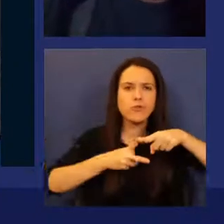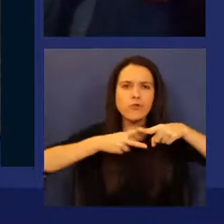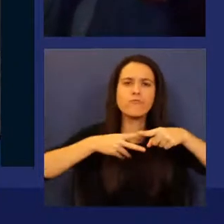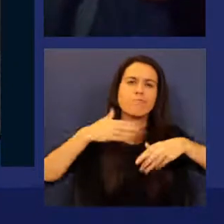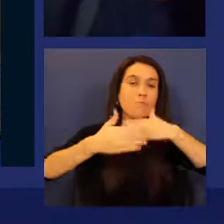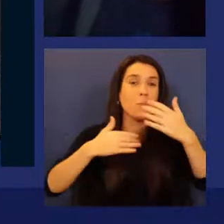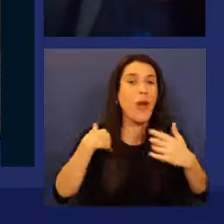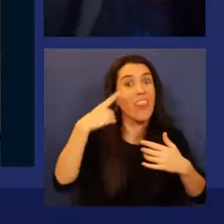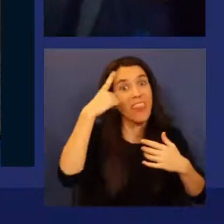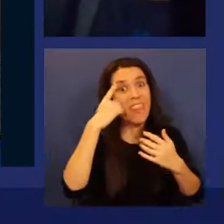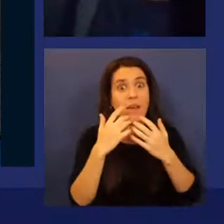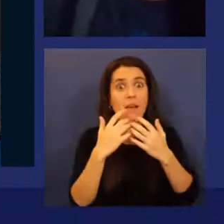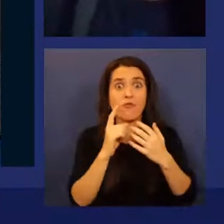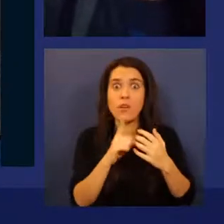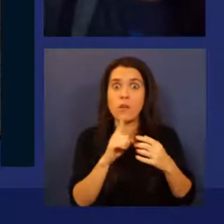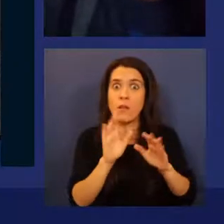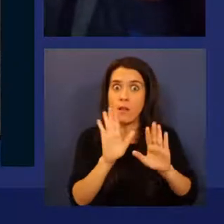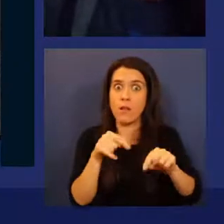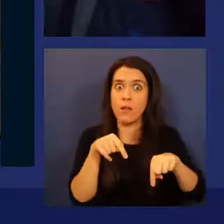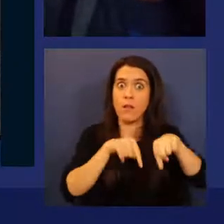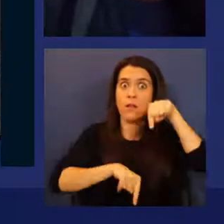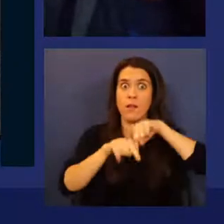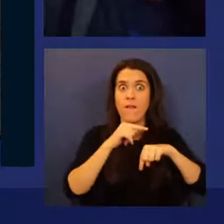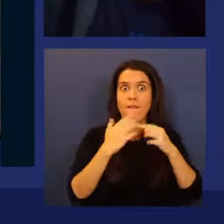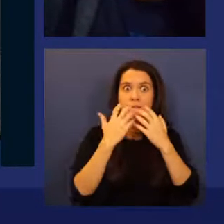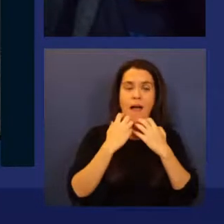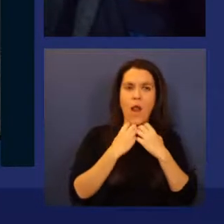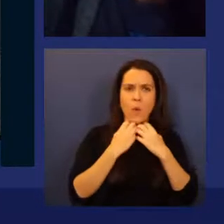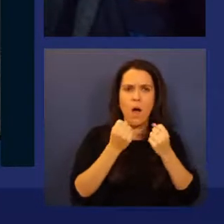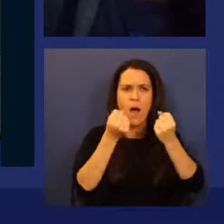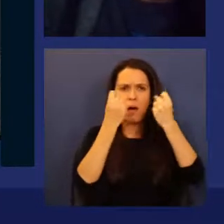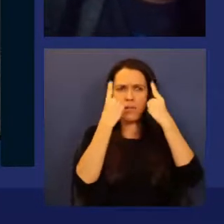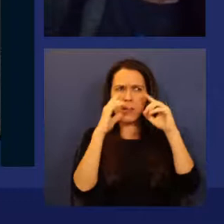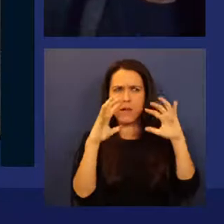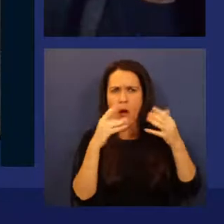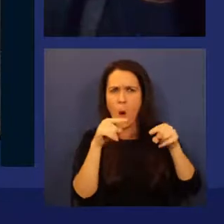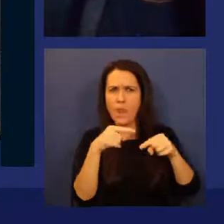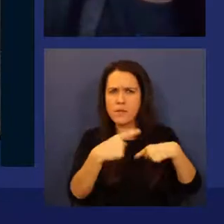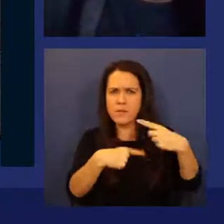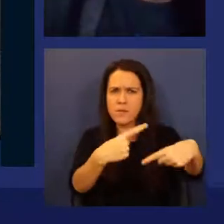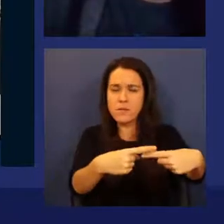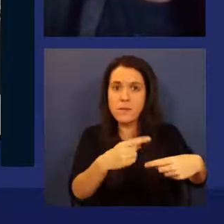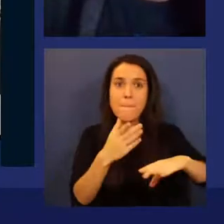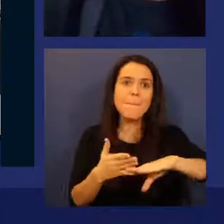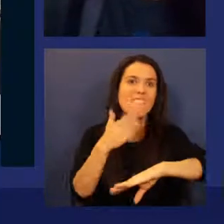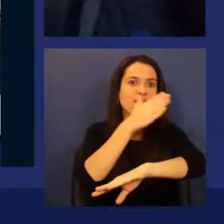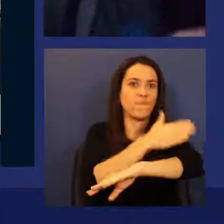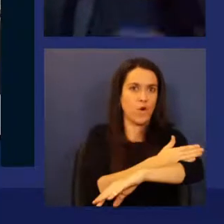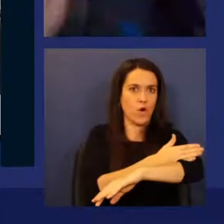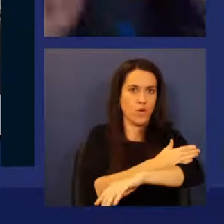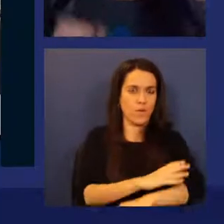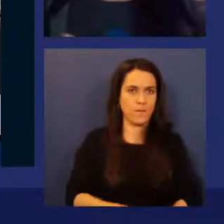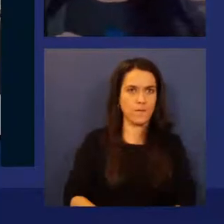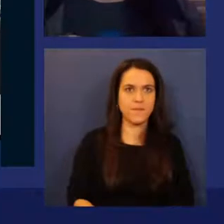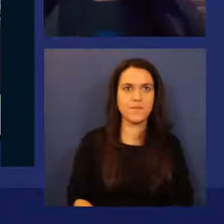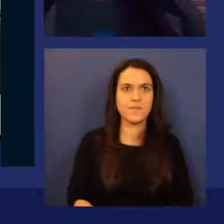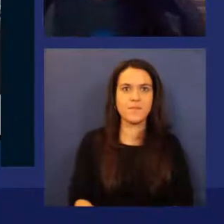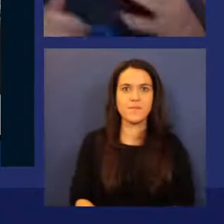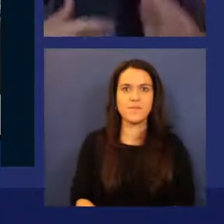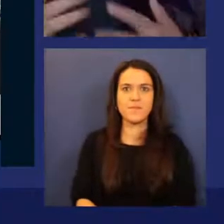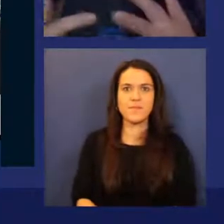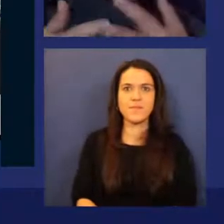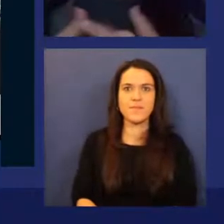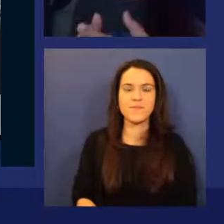there's value in really understanding how this works yourself before using a tool to automate it. So the first